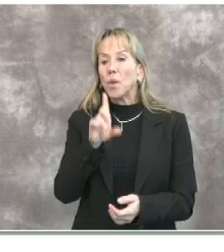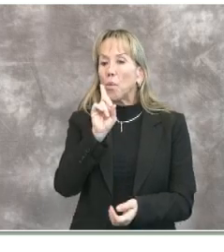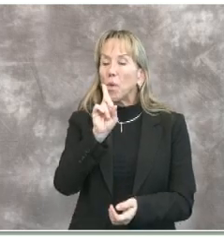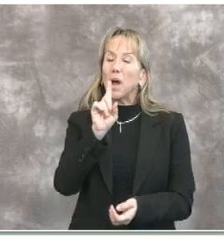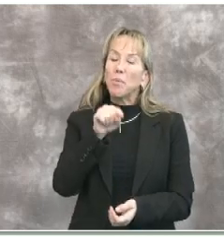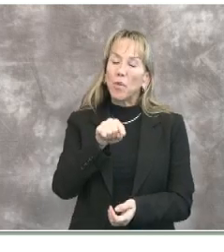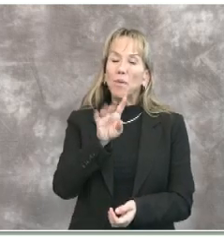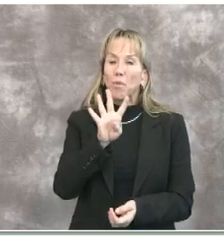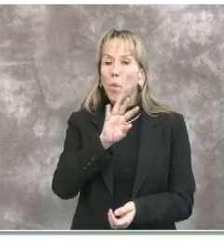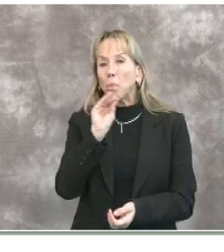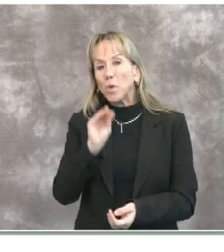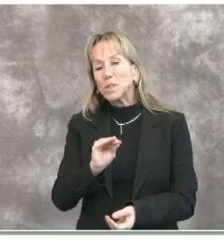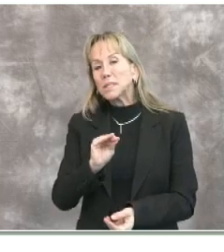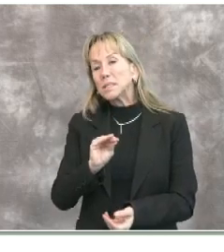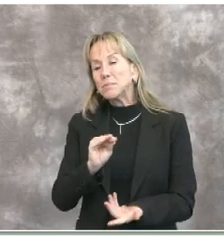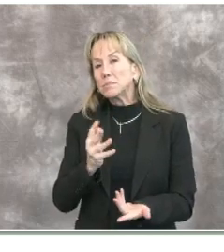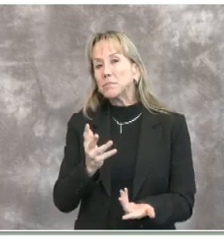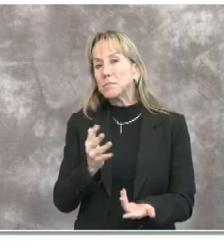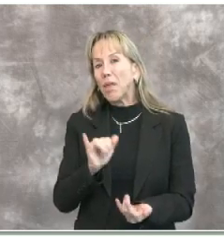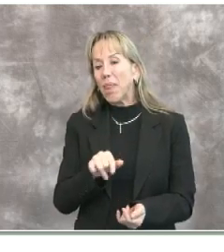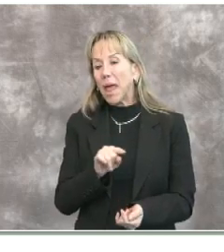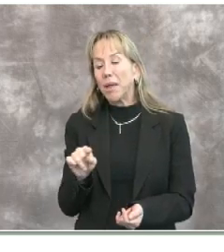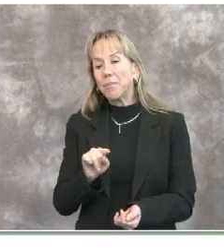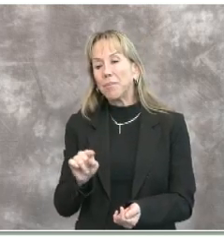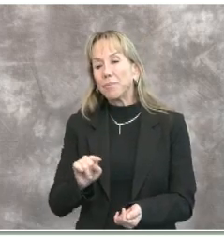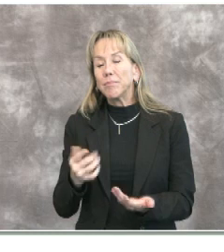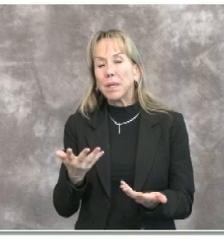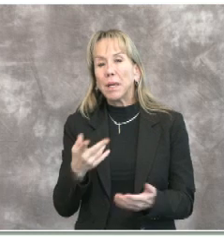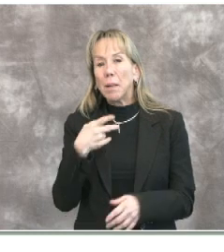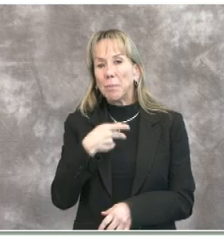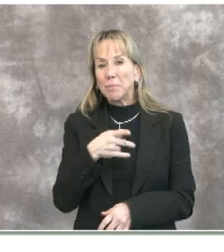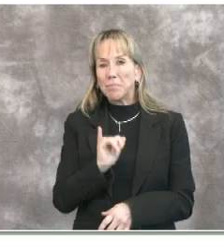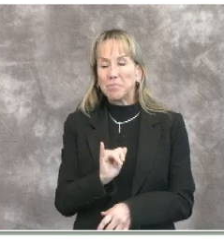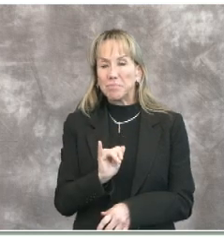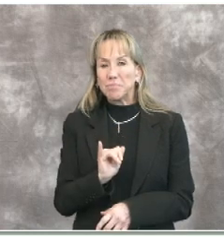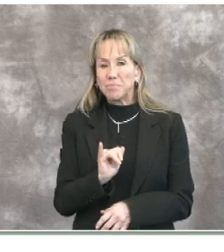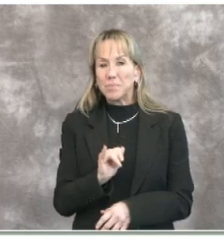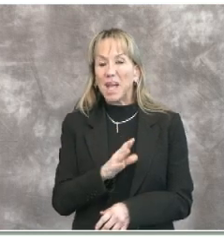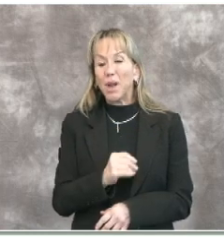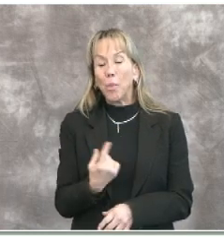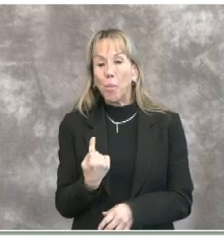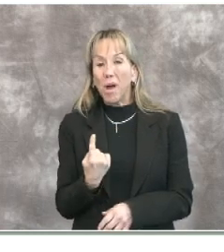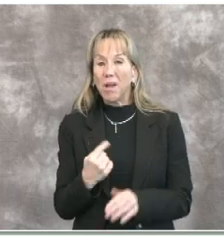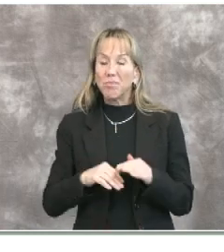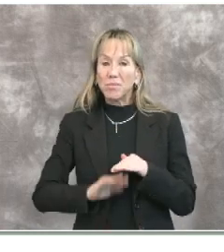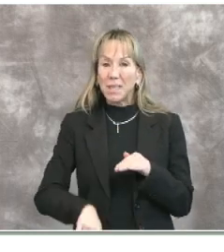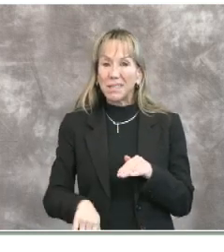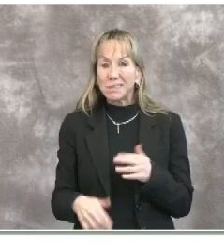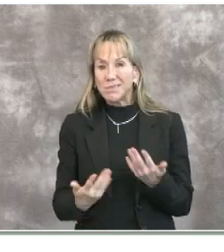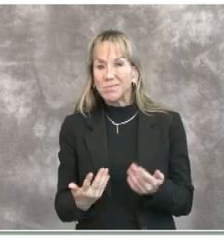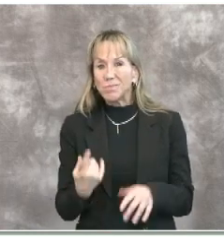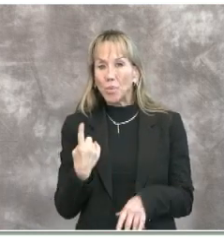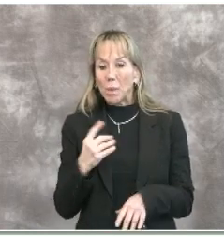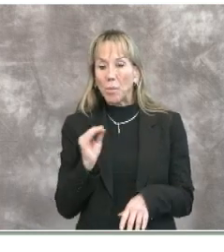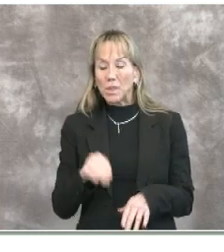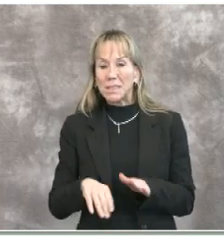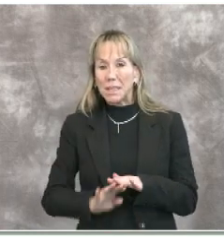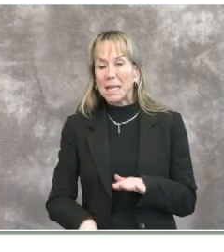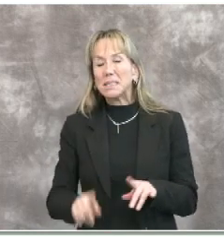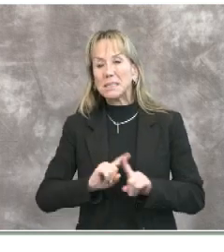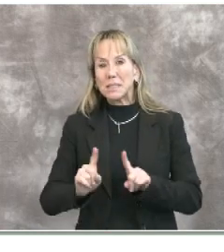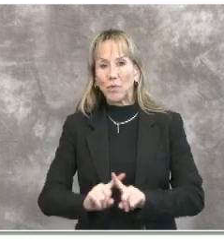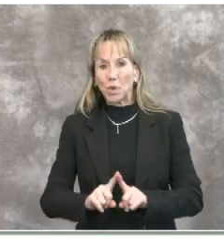or 1.4% is Pacific Islander, and 1 or less than 2% is of multiple